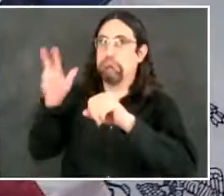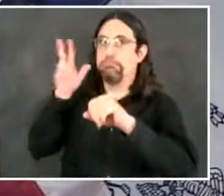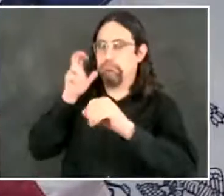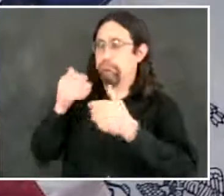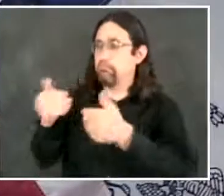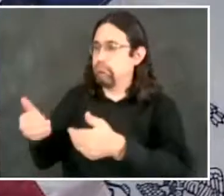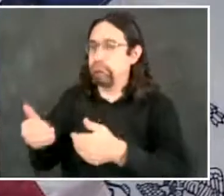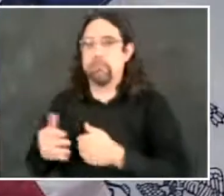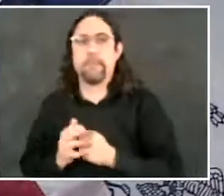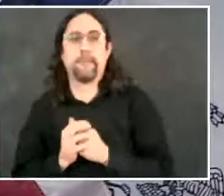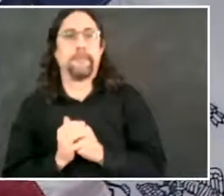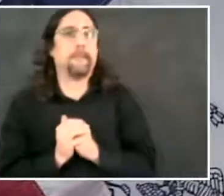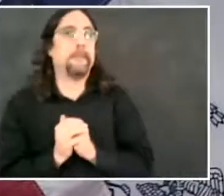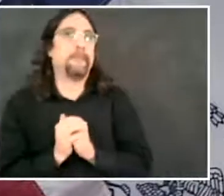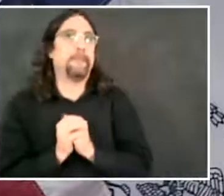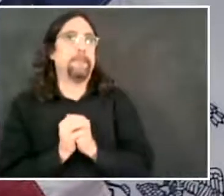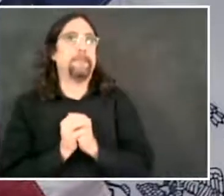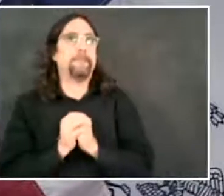you a